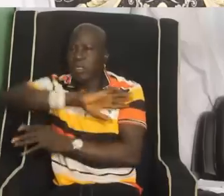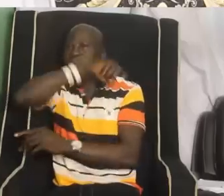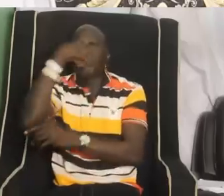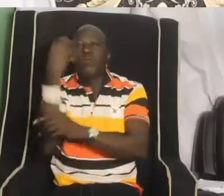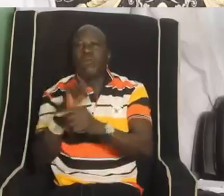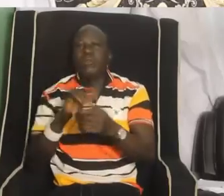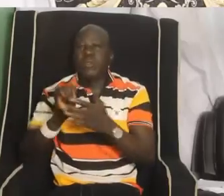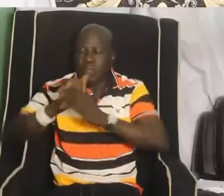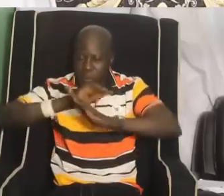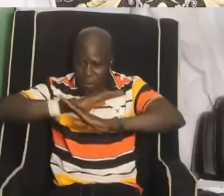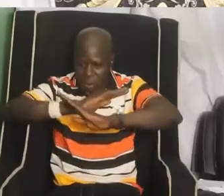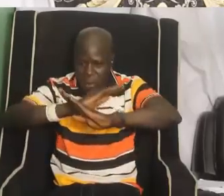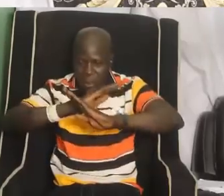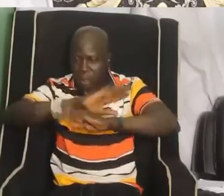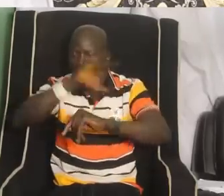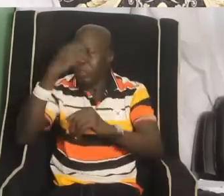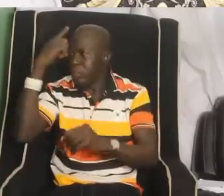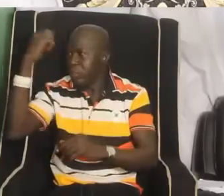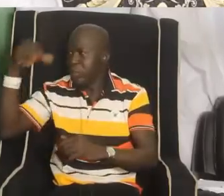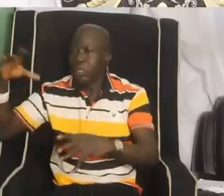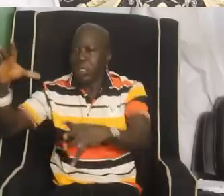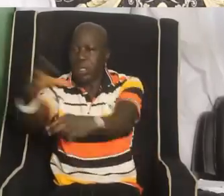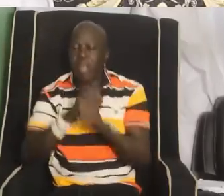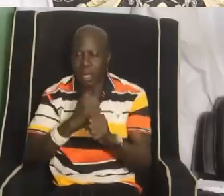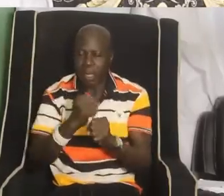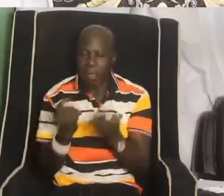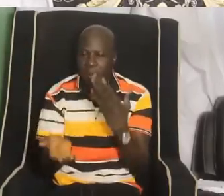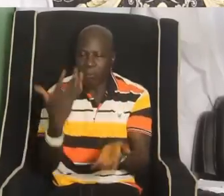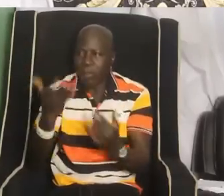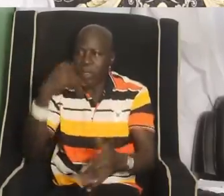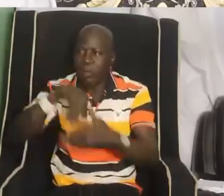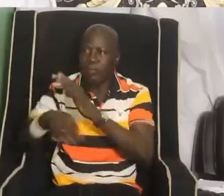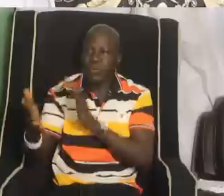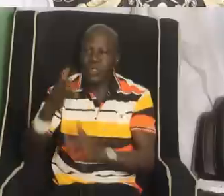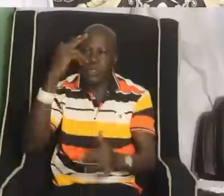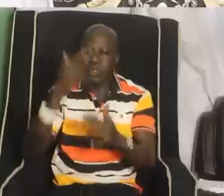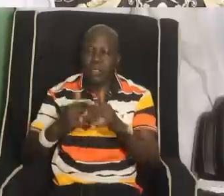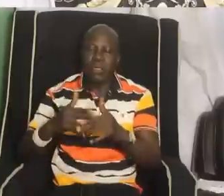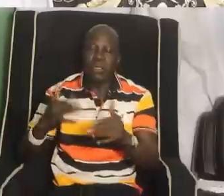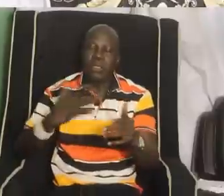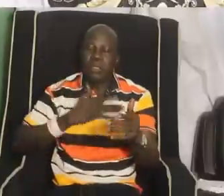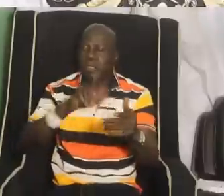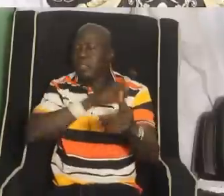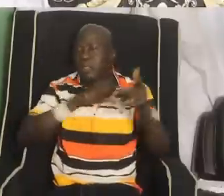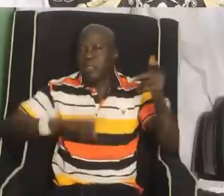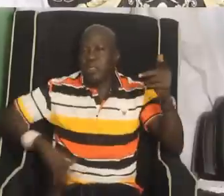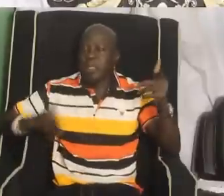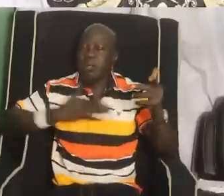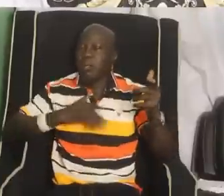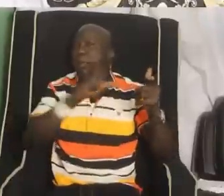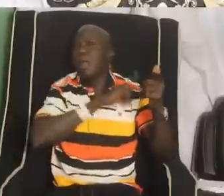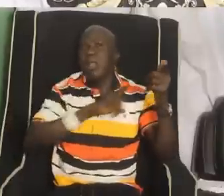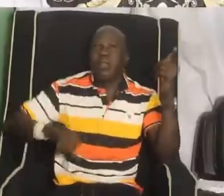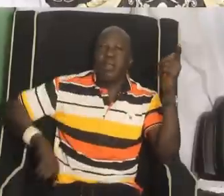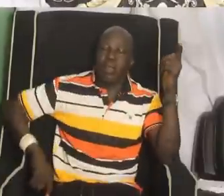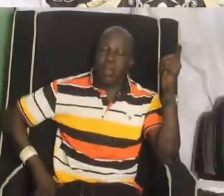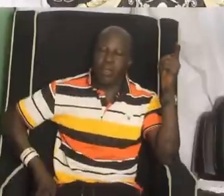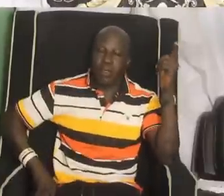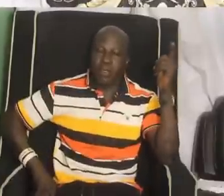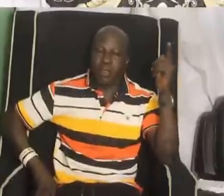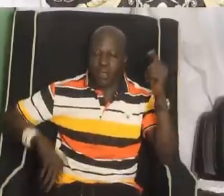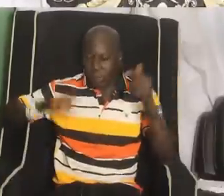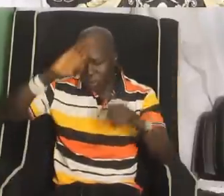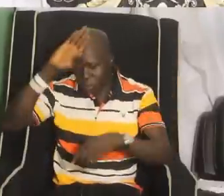one in the train. That fire in Jesus. Yes. In Jesus'